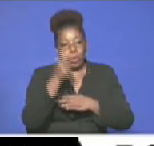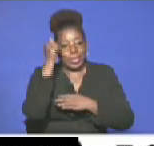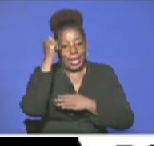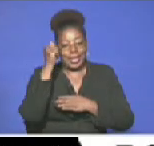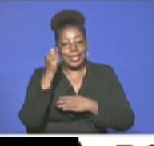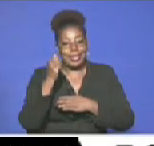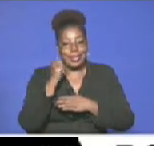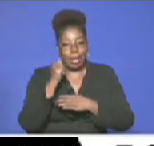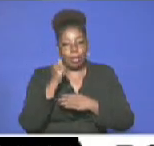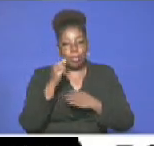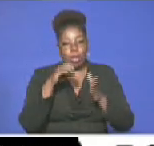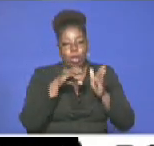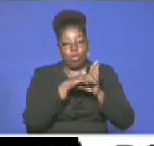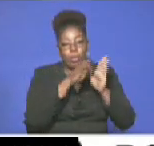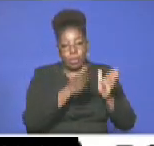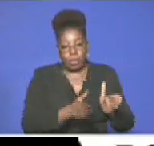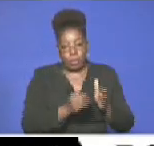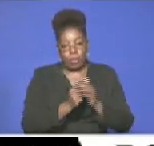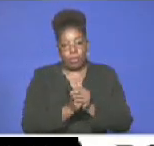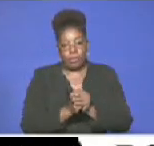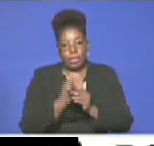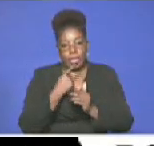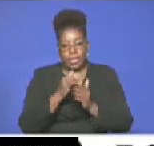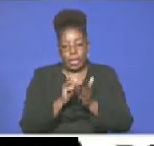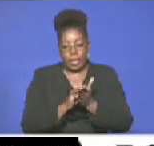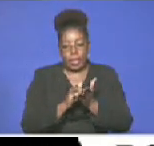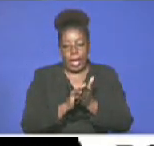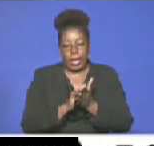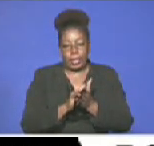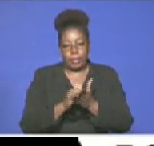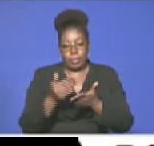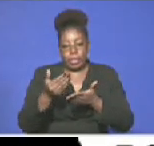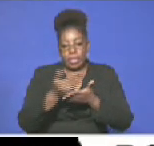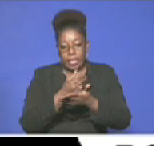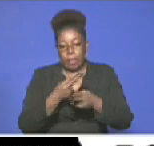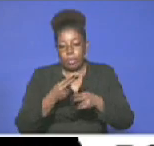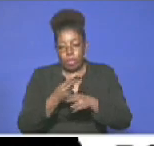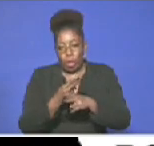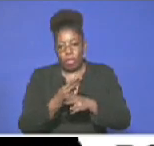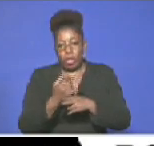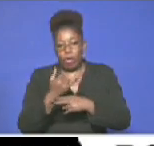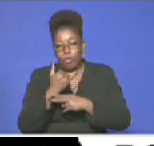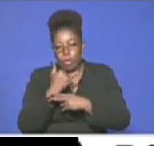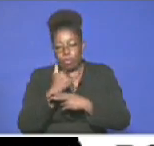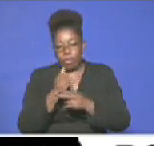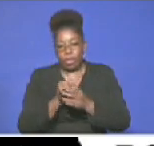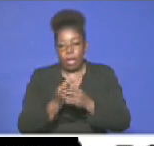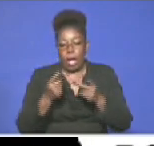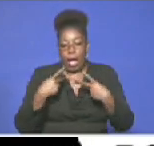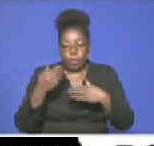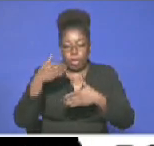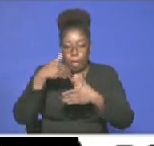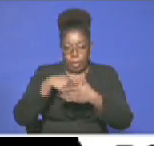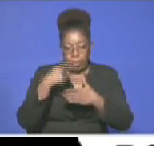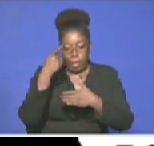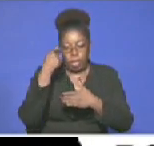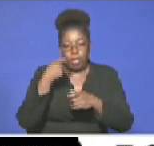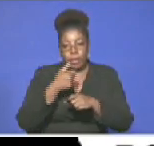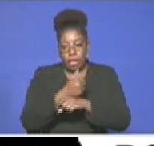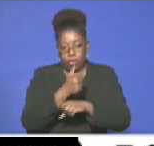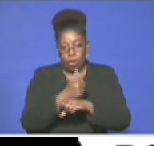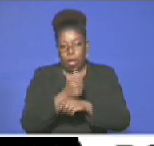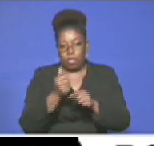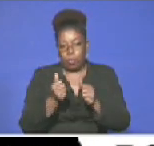courts. Some juvenile offenders do have to come in because of the nature of the crimes that they would have been charged with, even though they